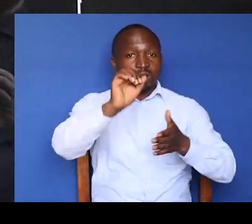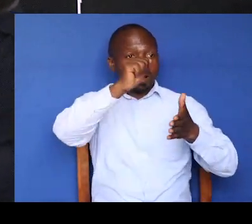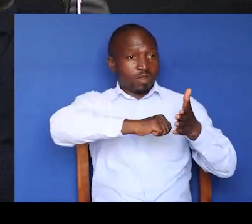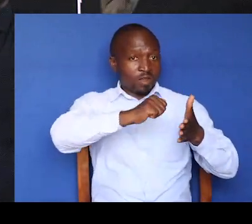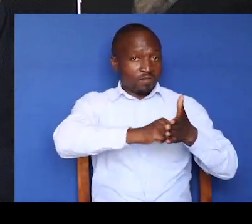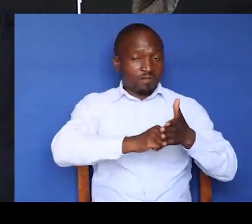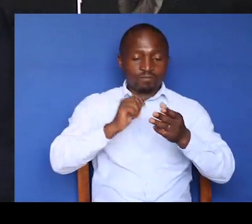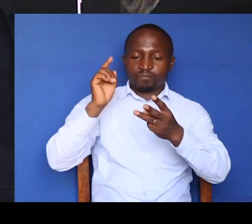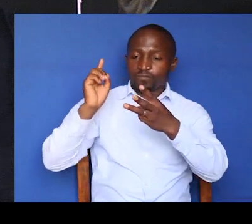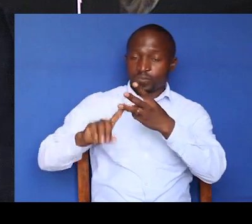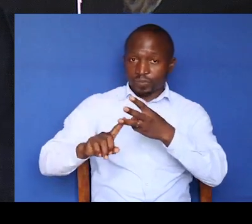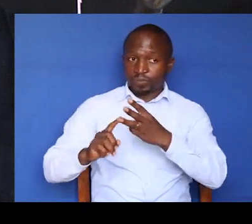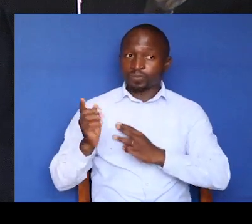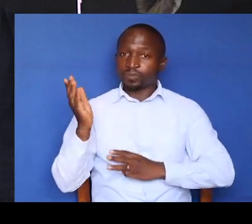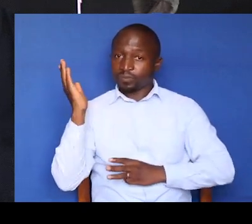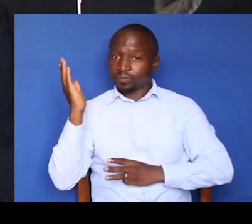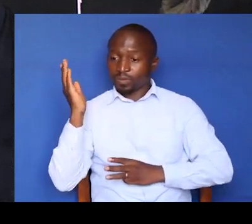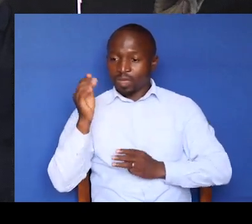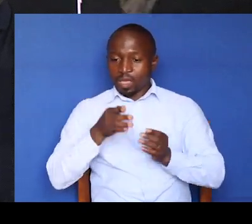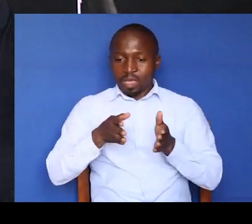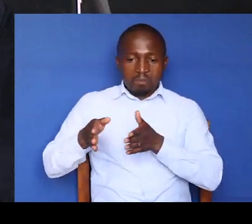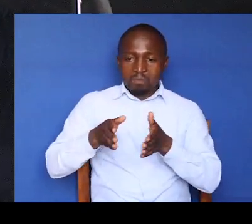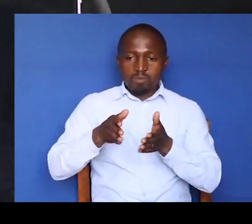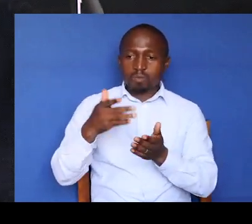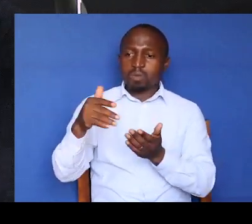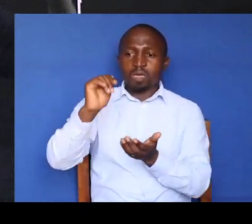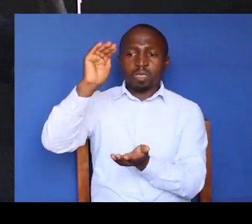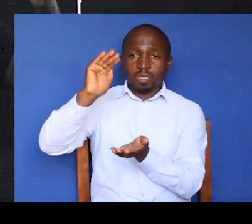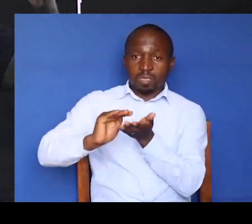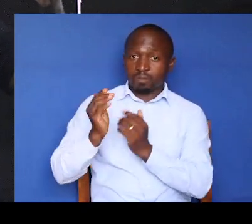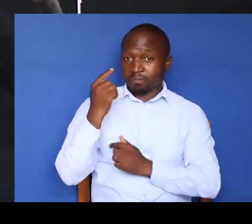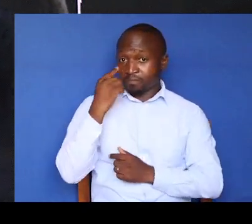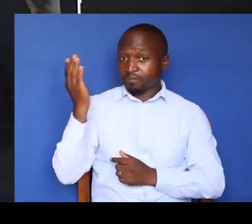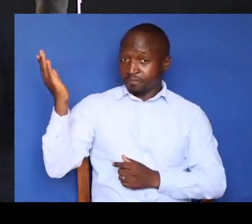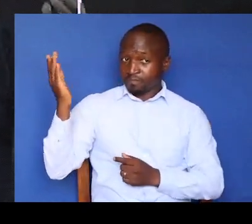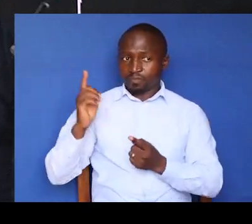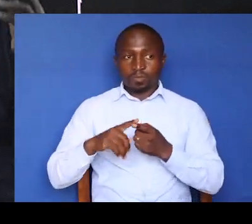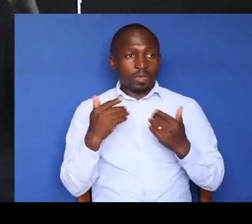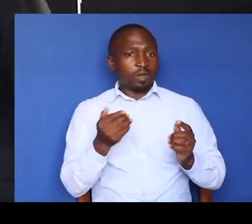you. The nature and the occurrence of Mississippi stream. So at last here, I used to